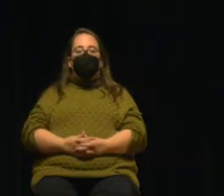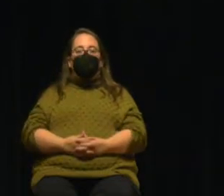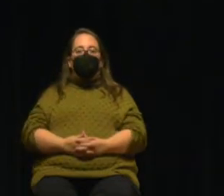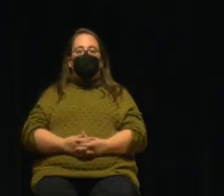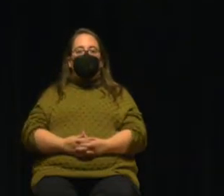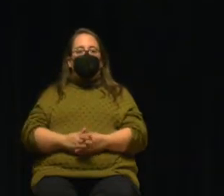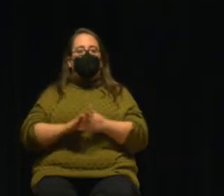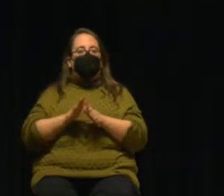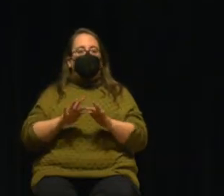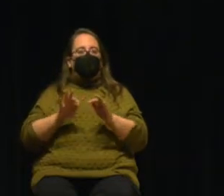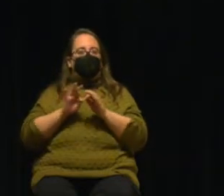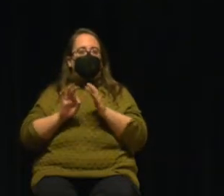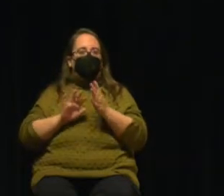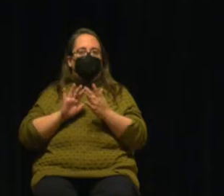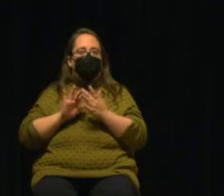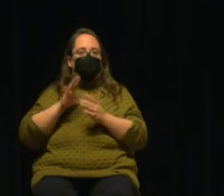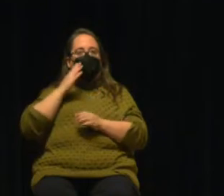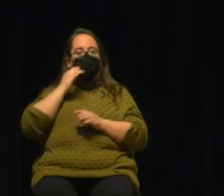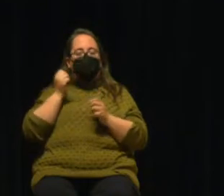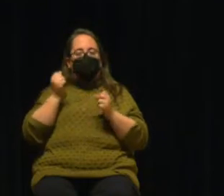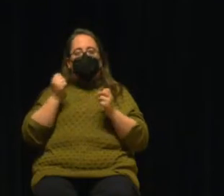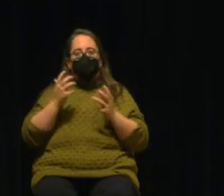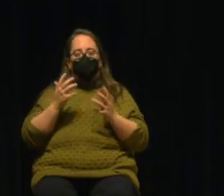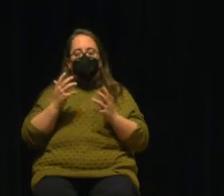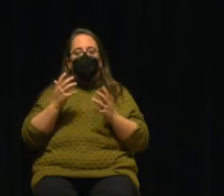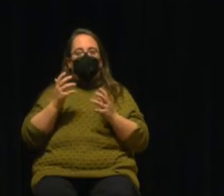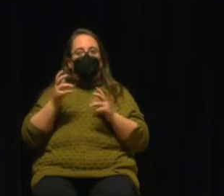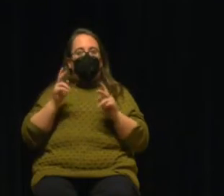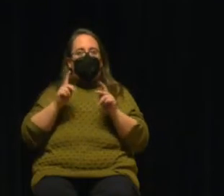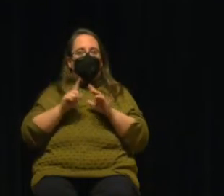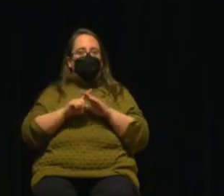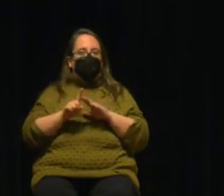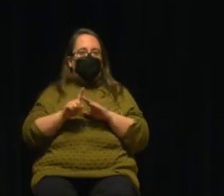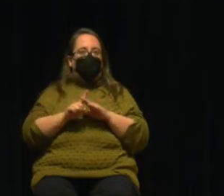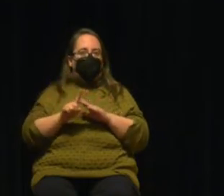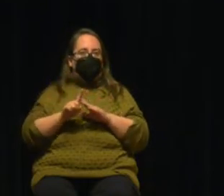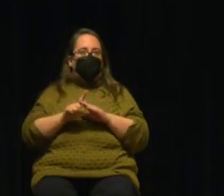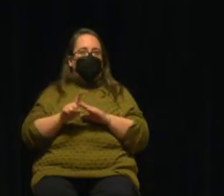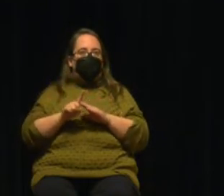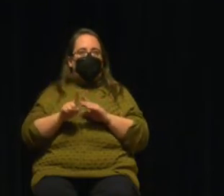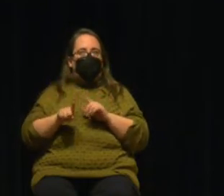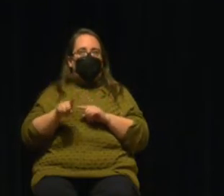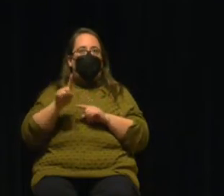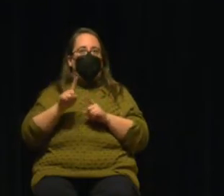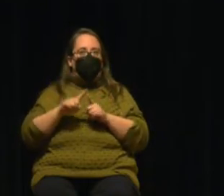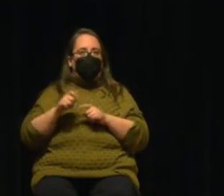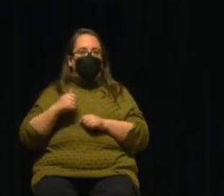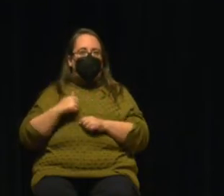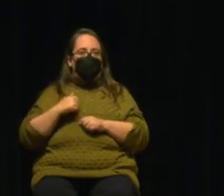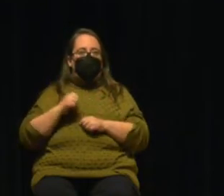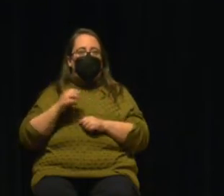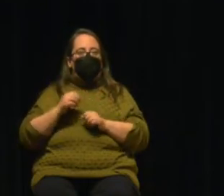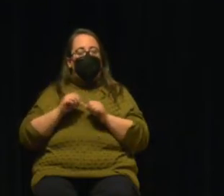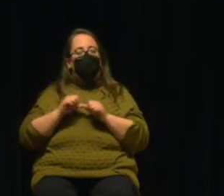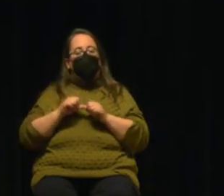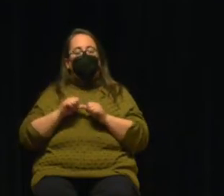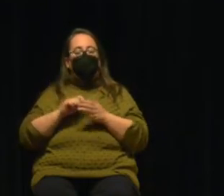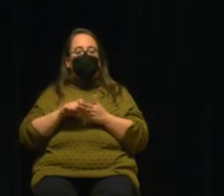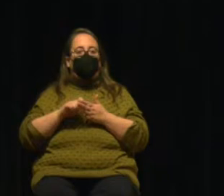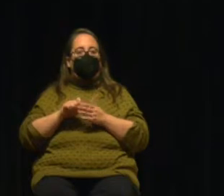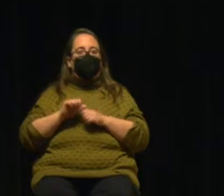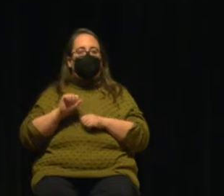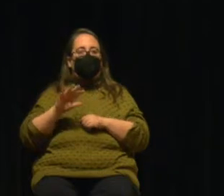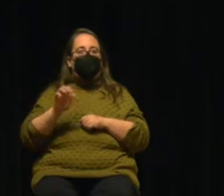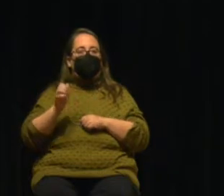an important contact because so many of the fugitive slaves who he helped were going to Canada. And so he maintained a correspondence with